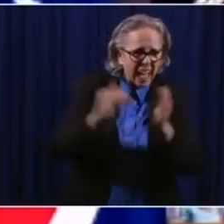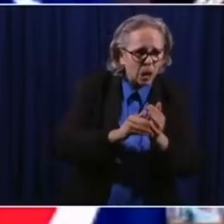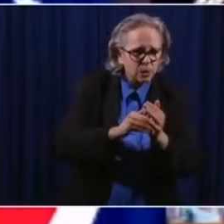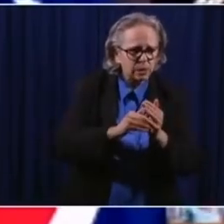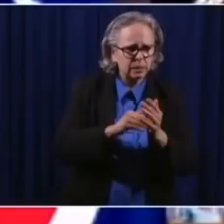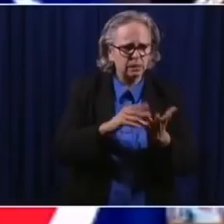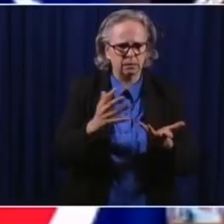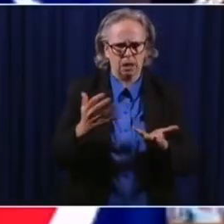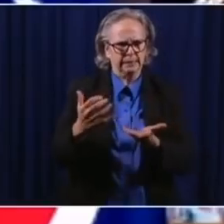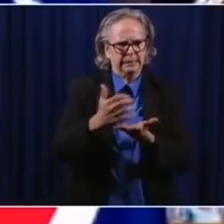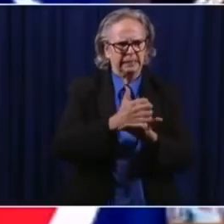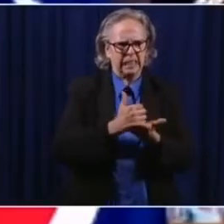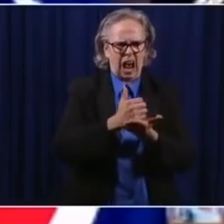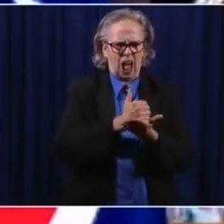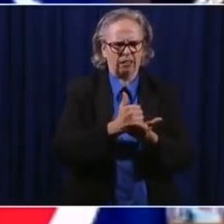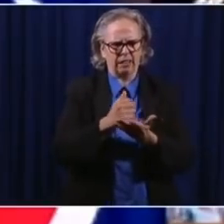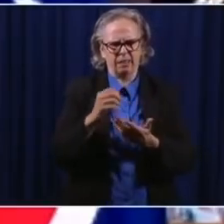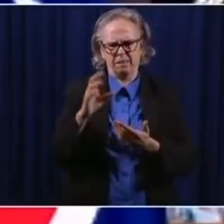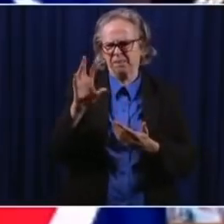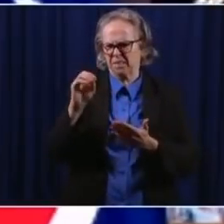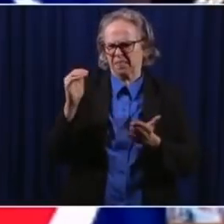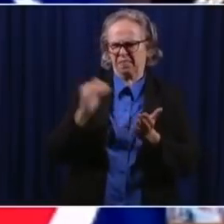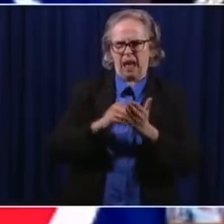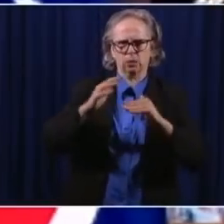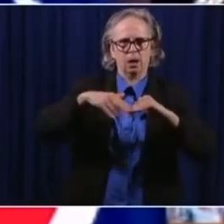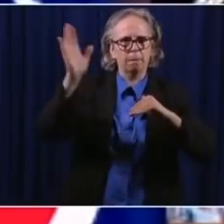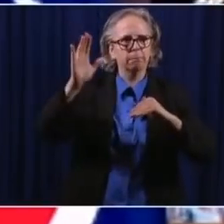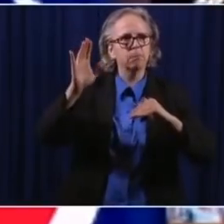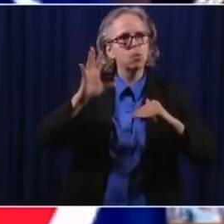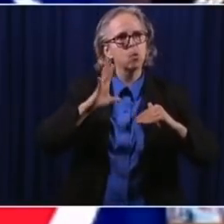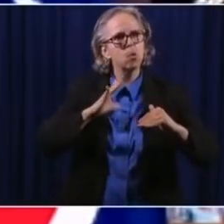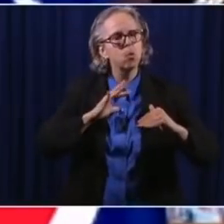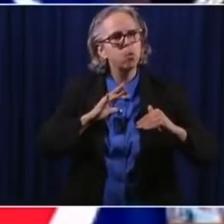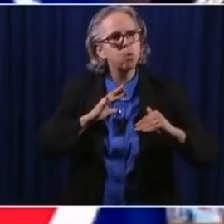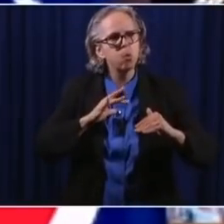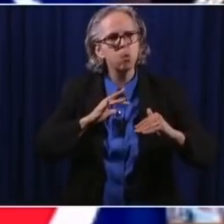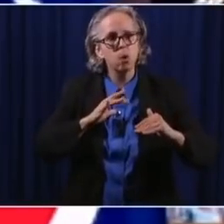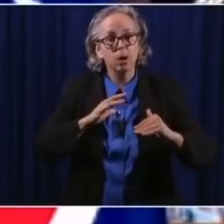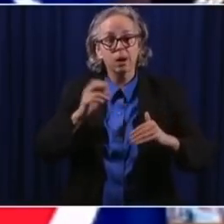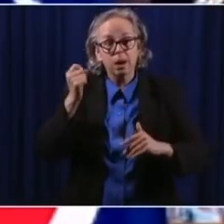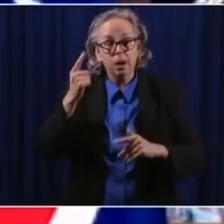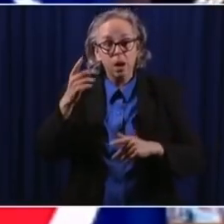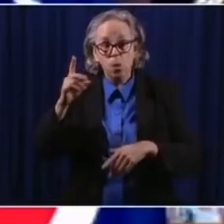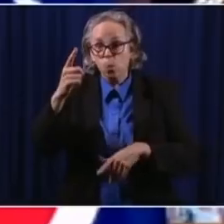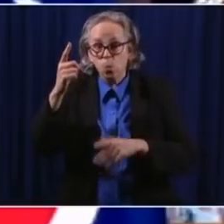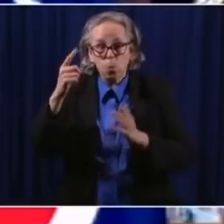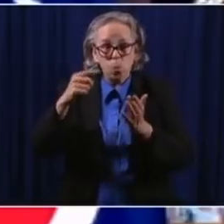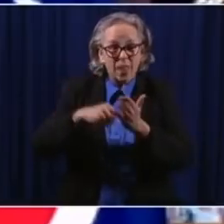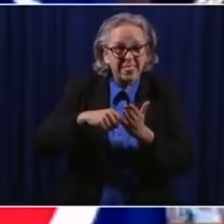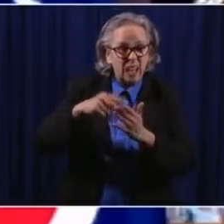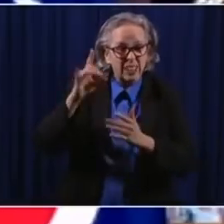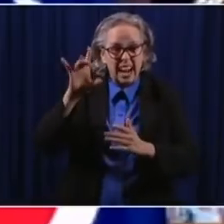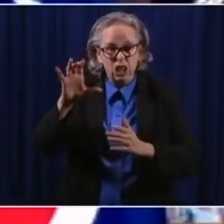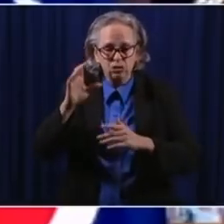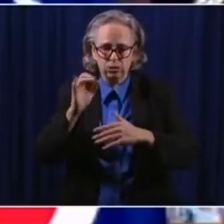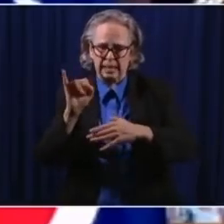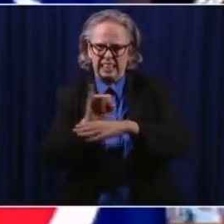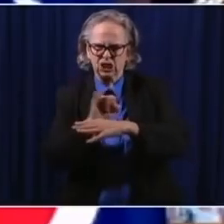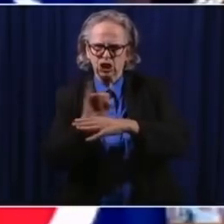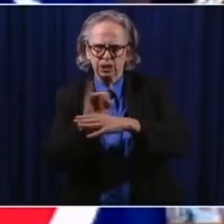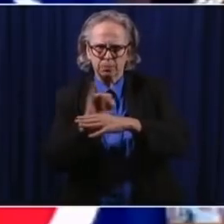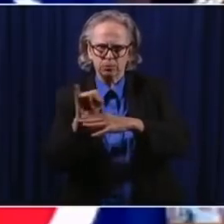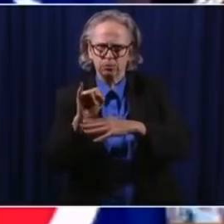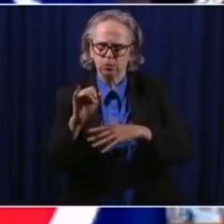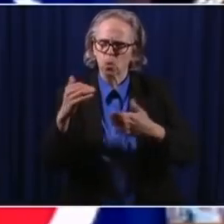year. Plus, there are 1,800 internships available. And all of that is at